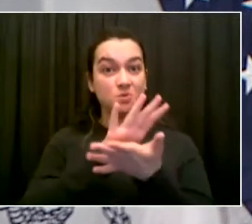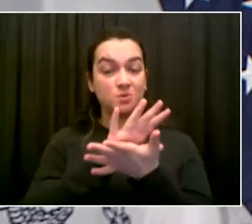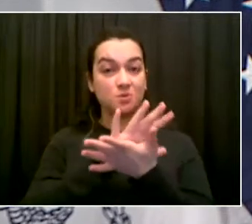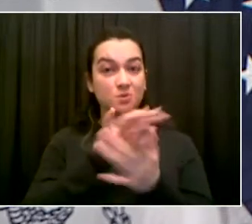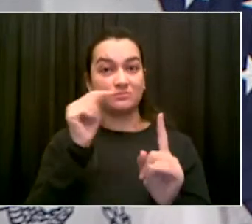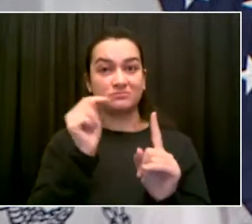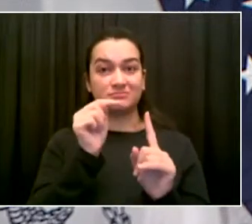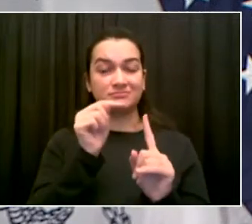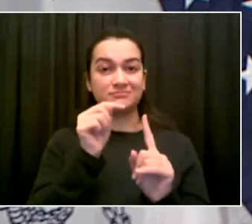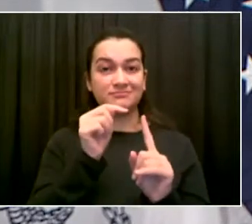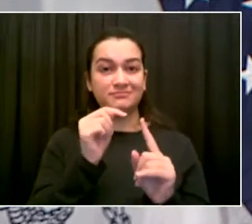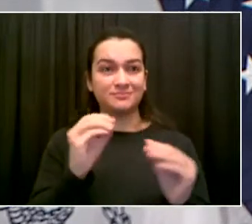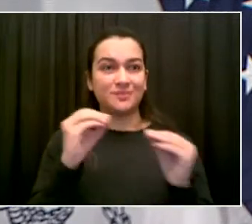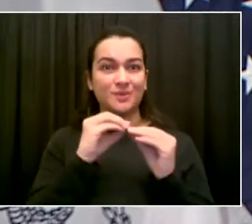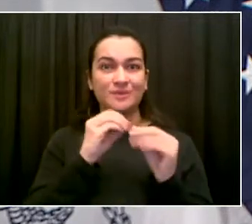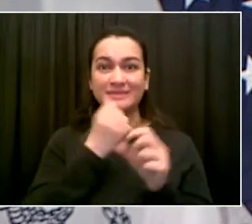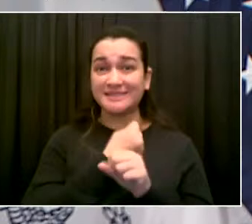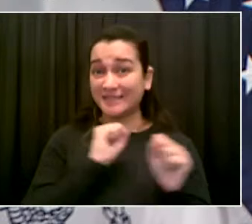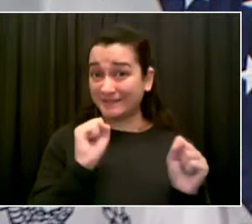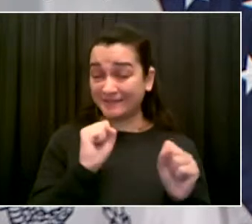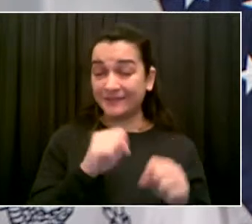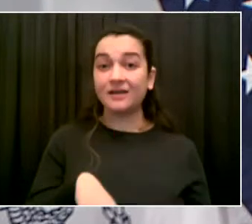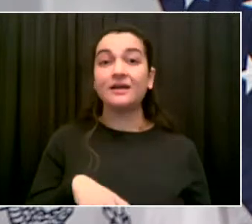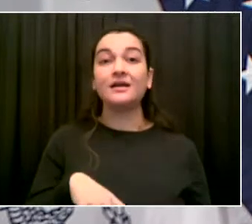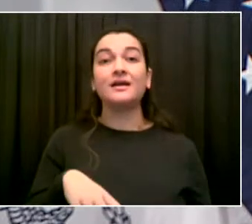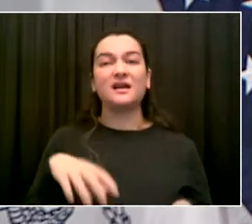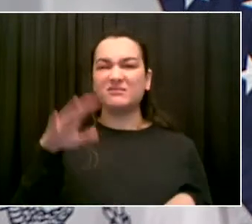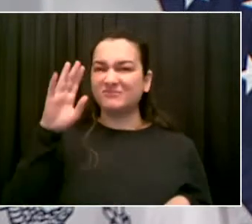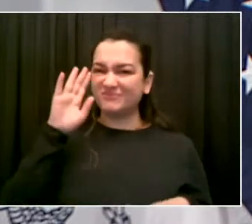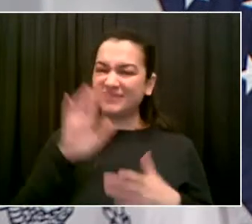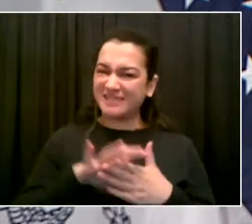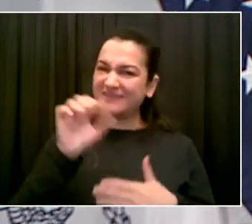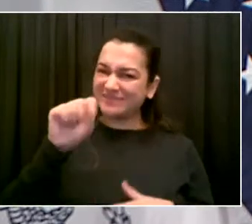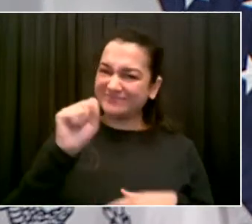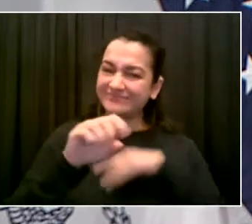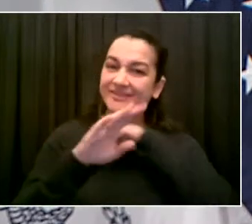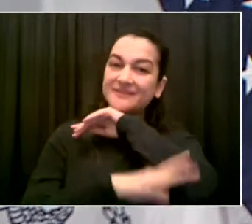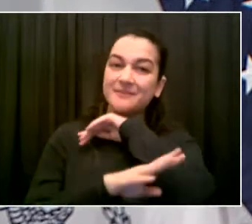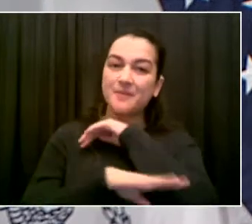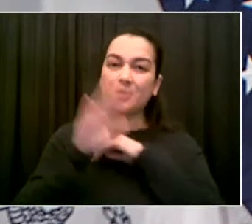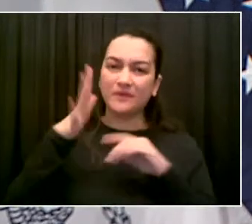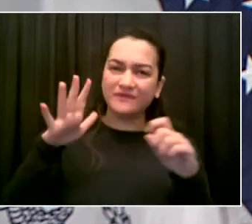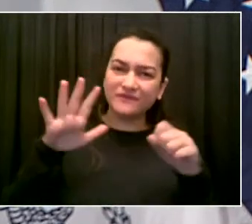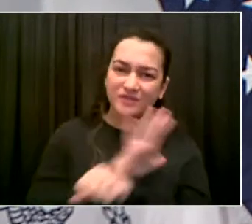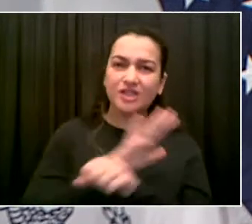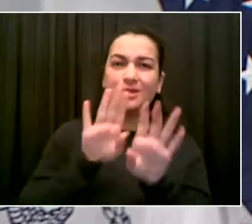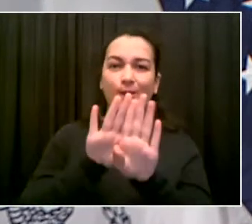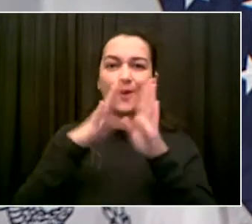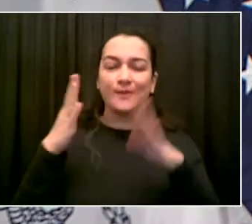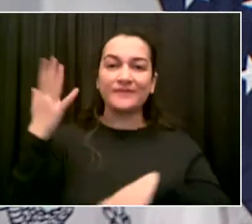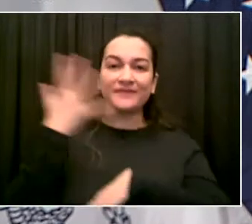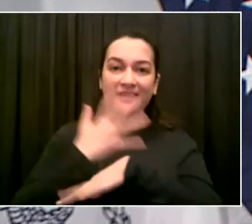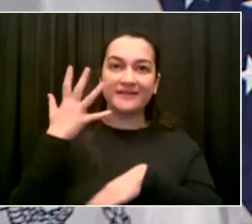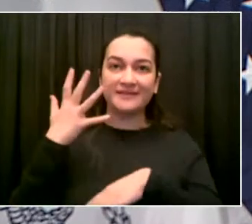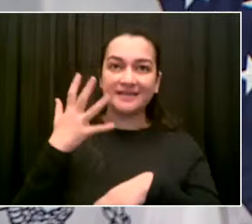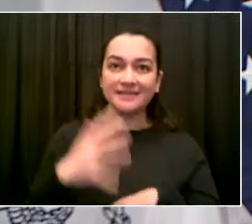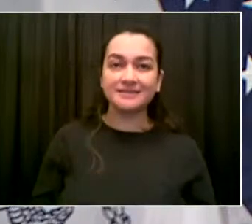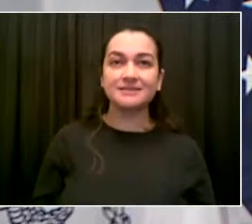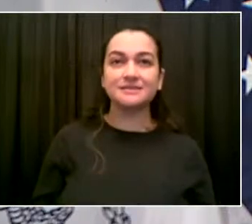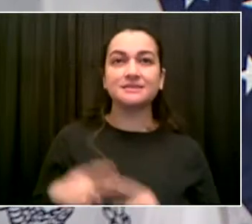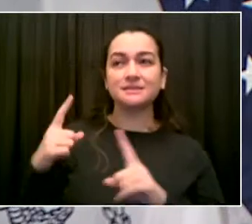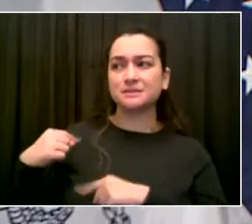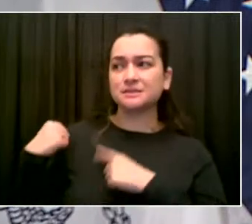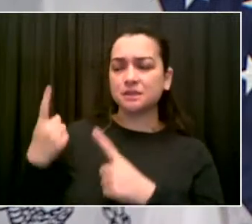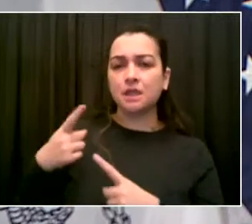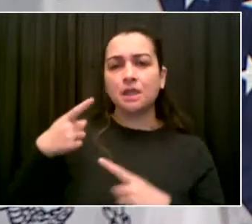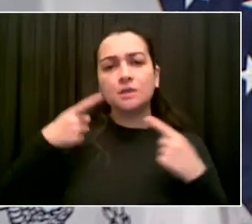in September. We had challenges, we had ups and downs, but we opened our schools and we kept moving forward our schools. And that's